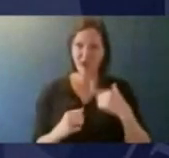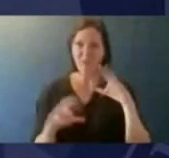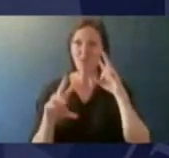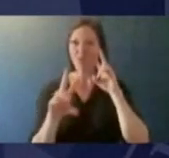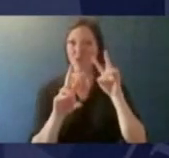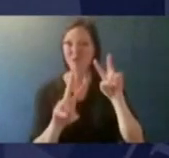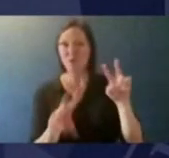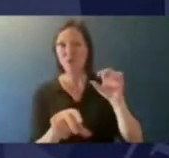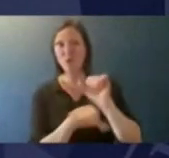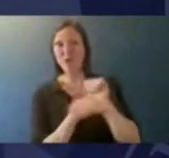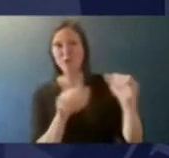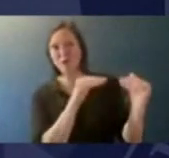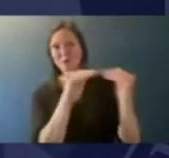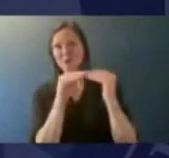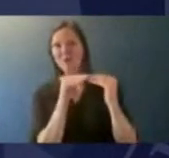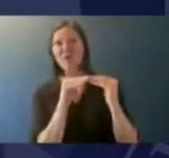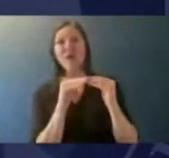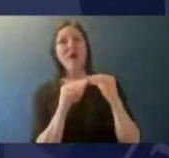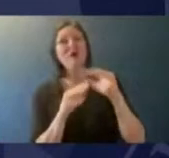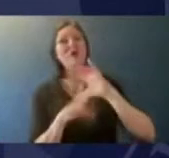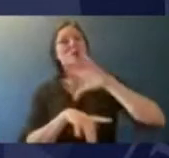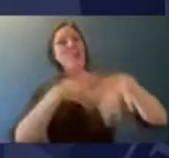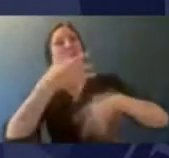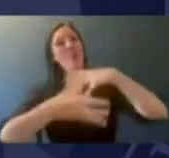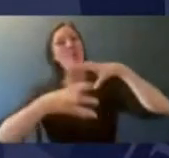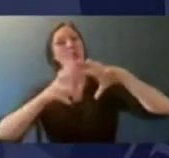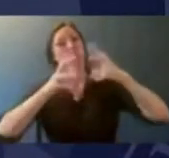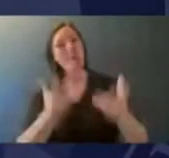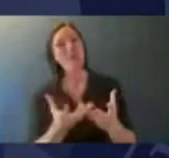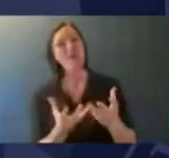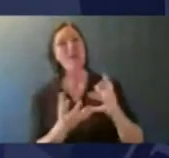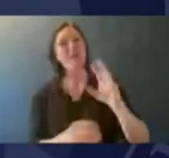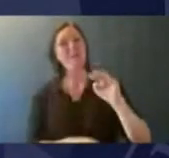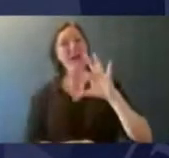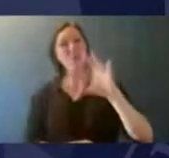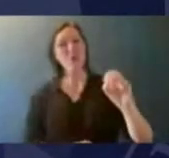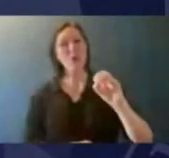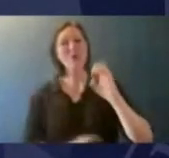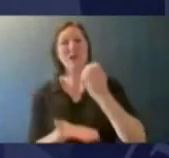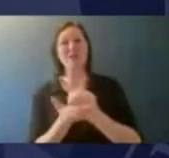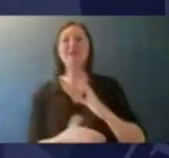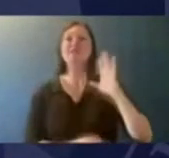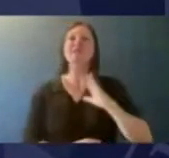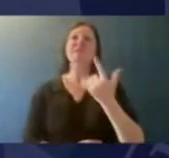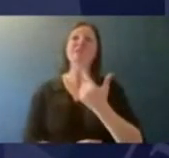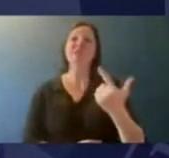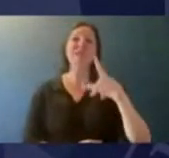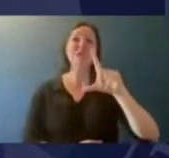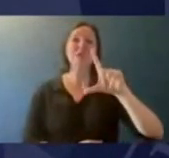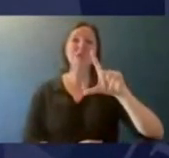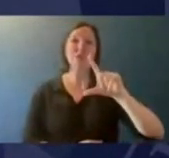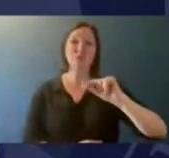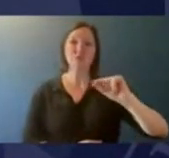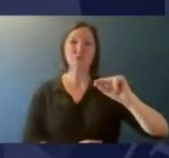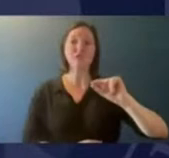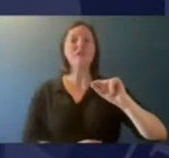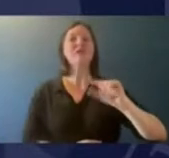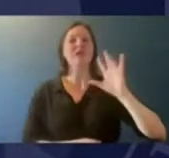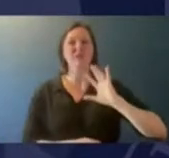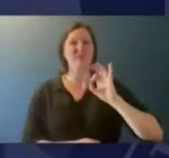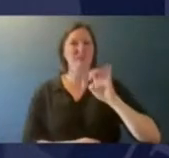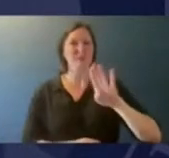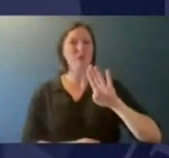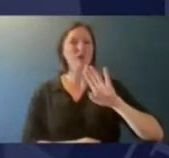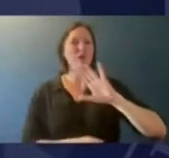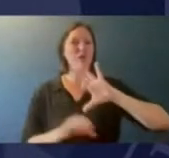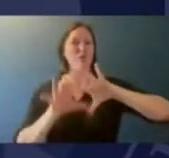on the global macroeconomy. During the G20 in February, I said that the global economy was in a